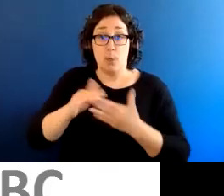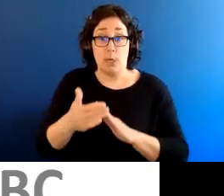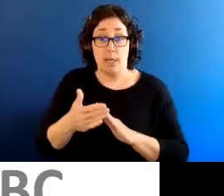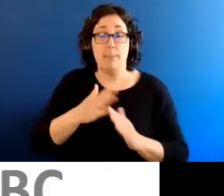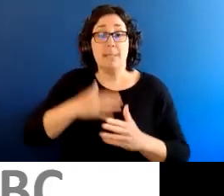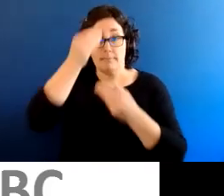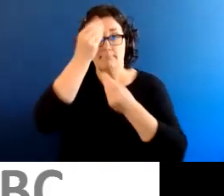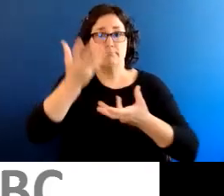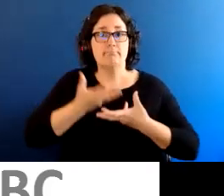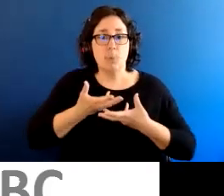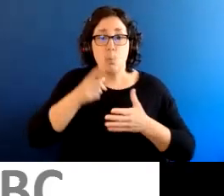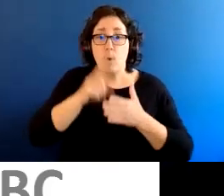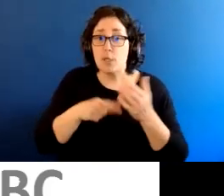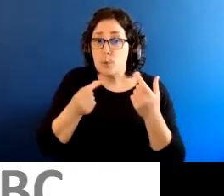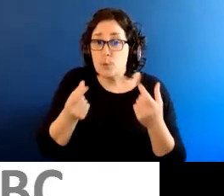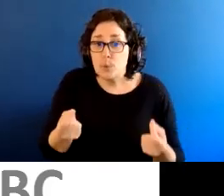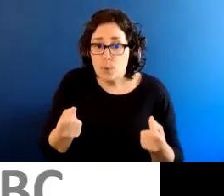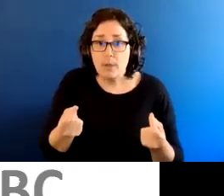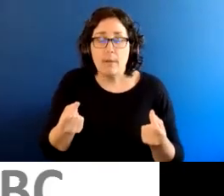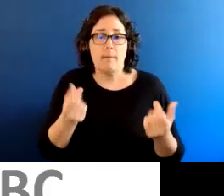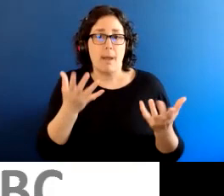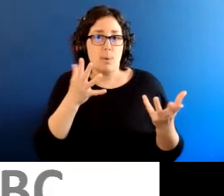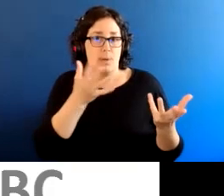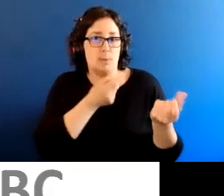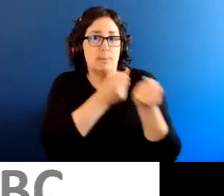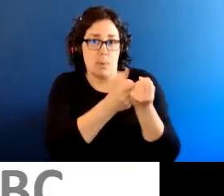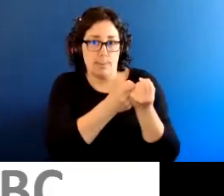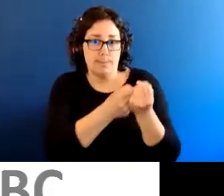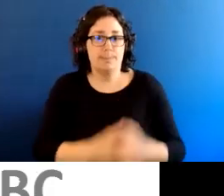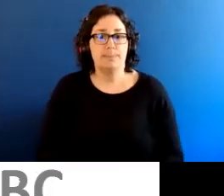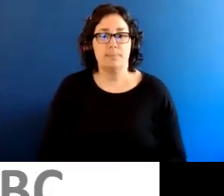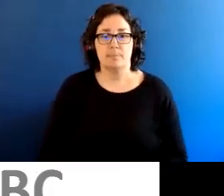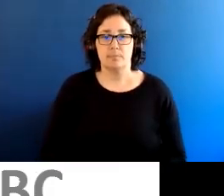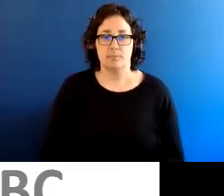know about what you do, and we would love to support.